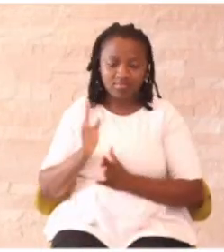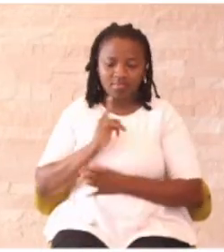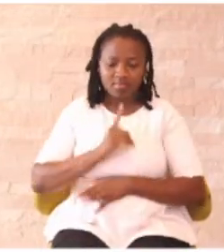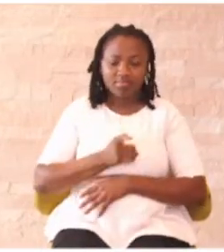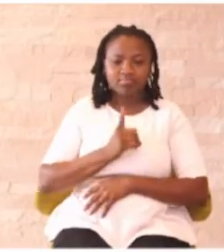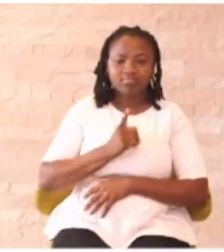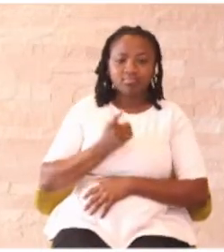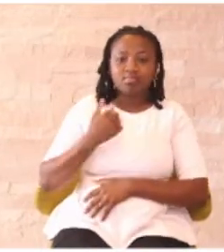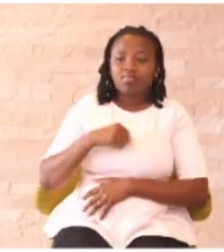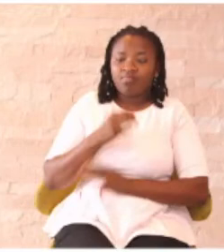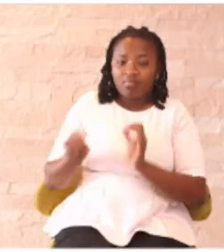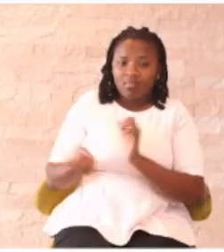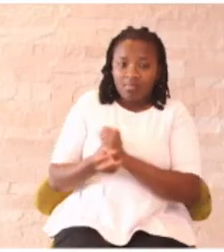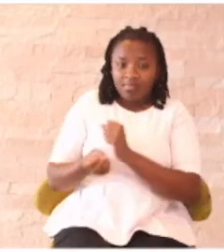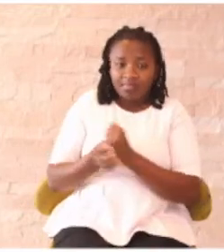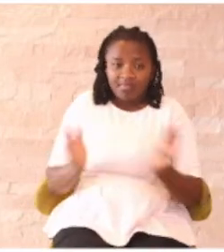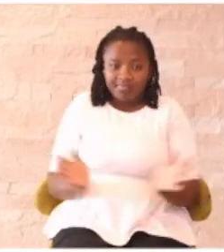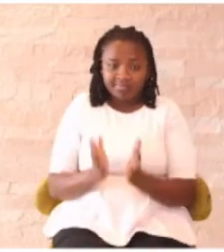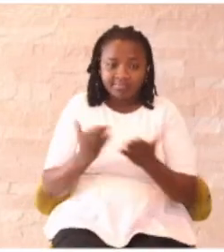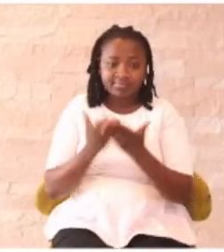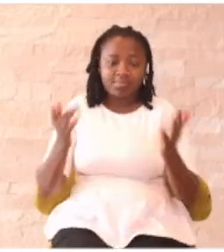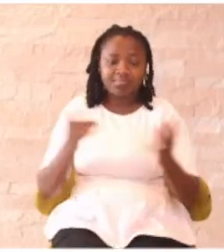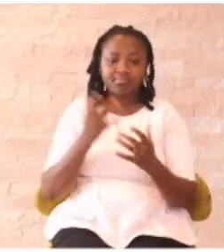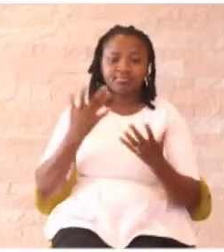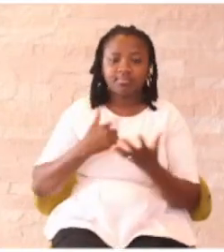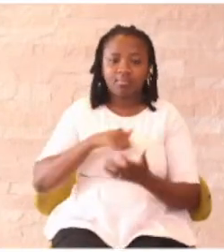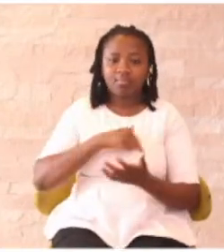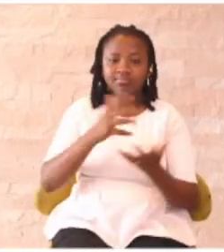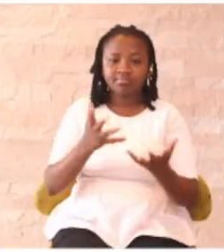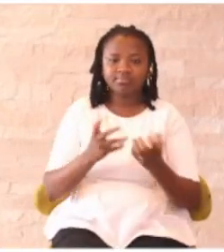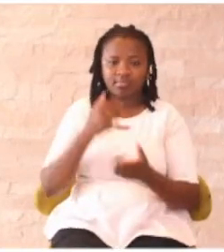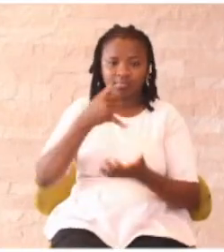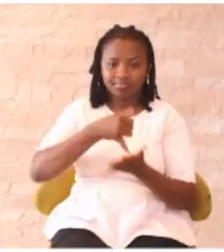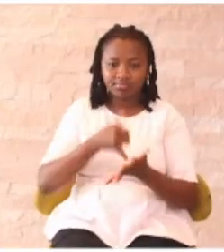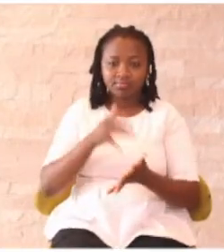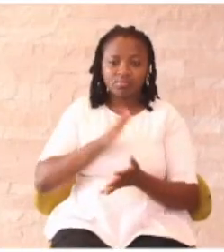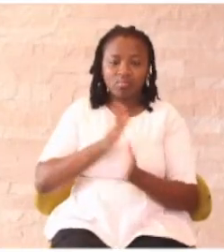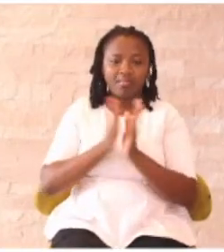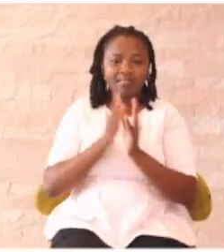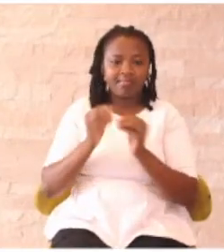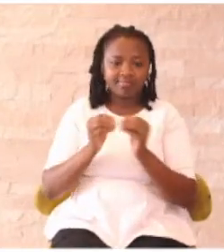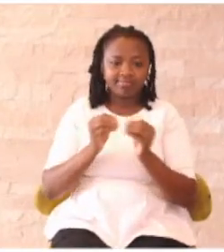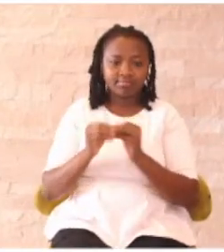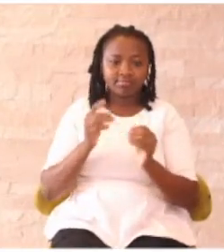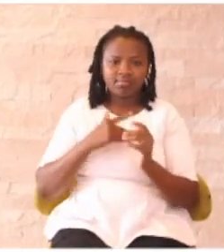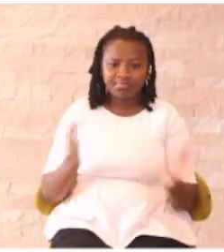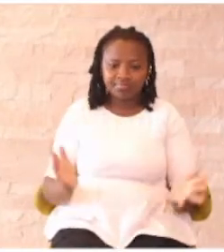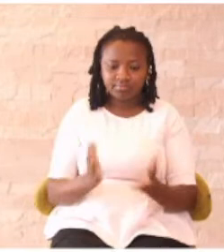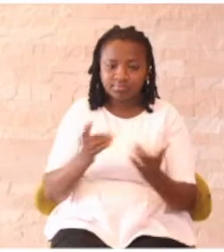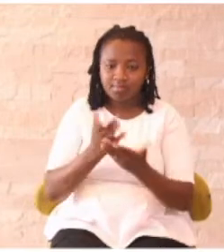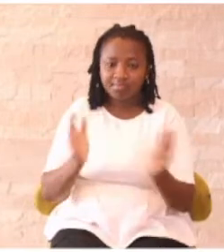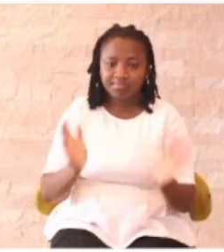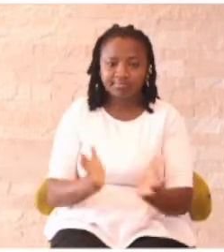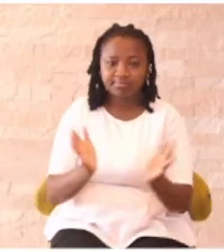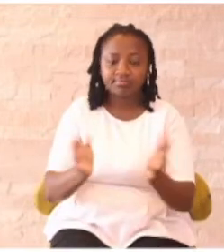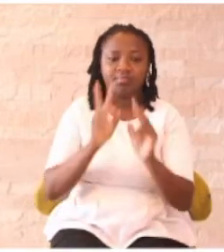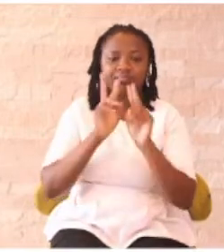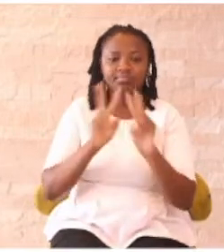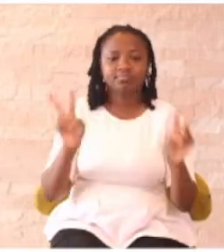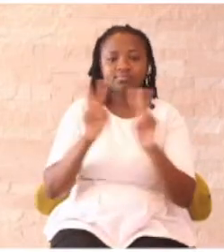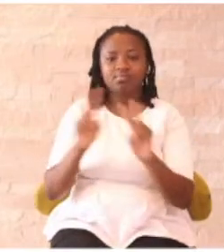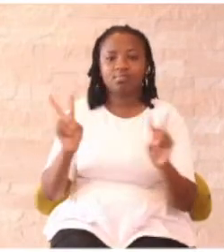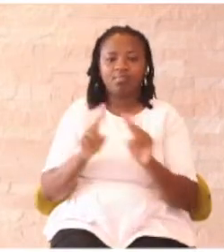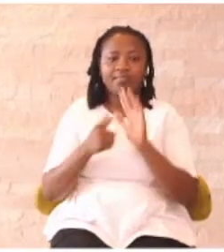on the involvement of women with disabilities when it comes to peace building. So we took advantage of the Peace